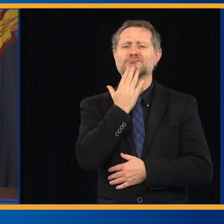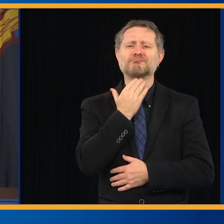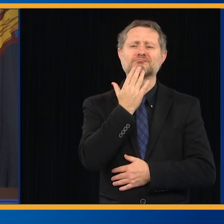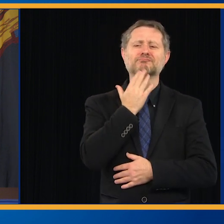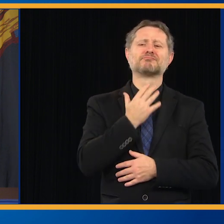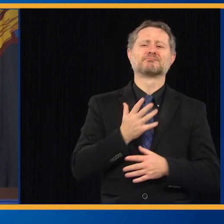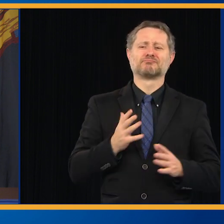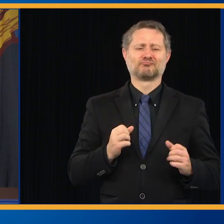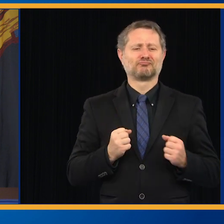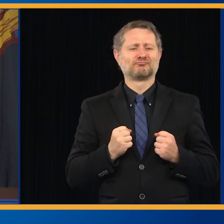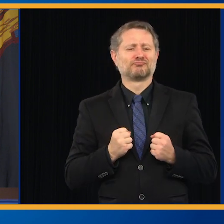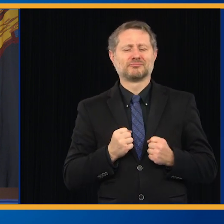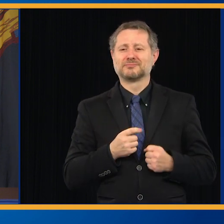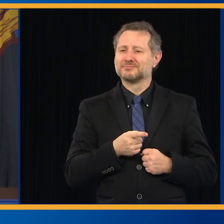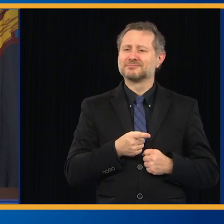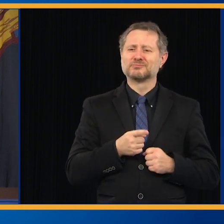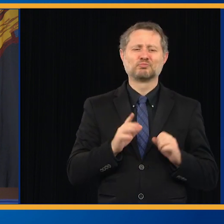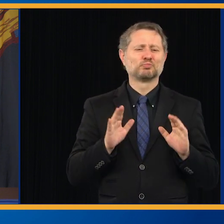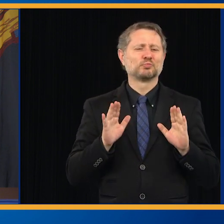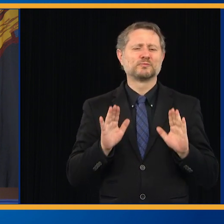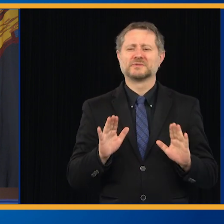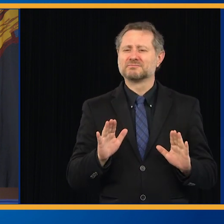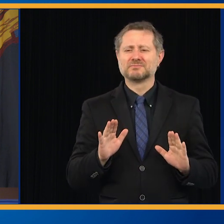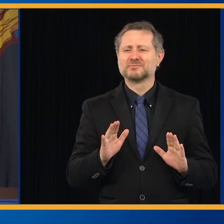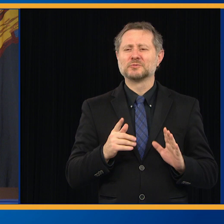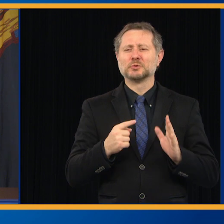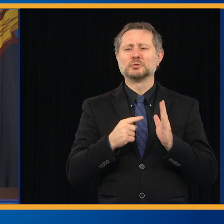goodness, pure affirmation,